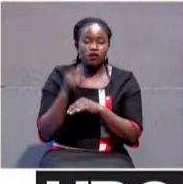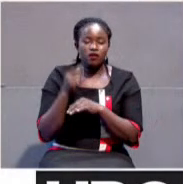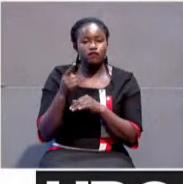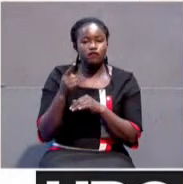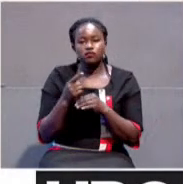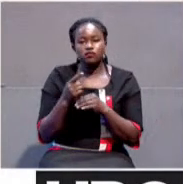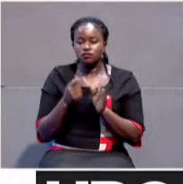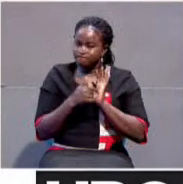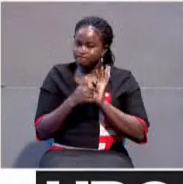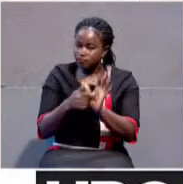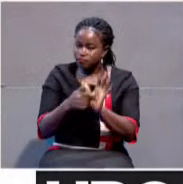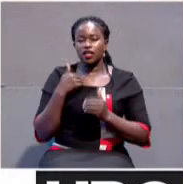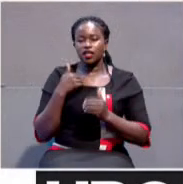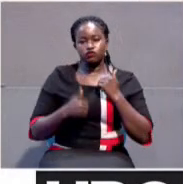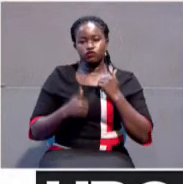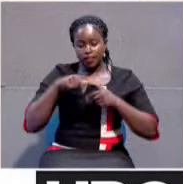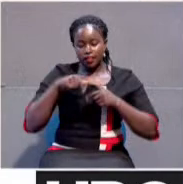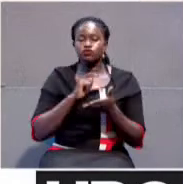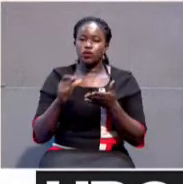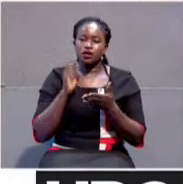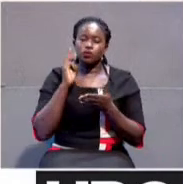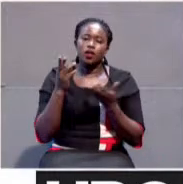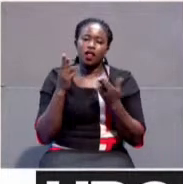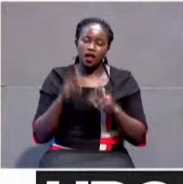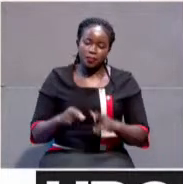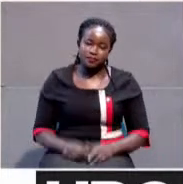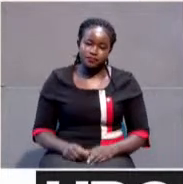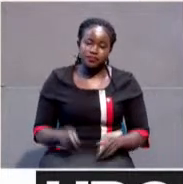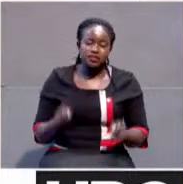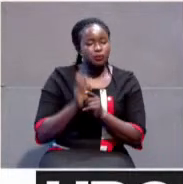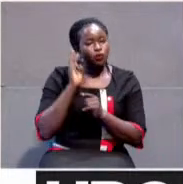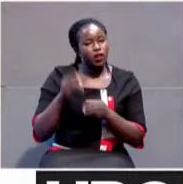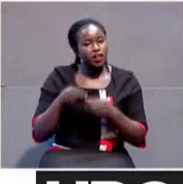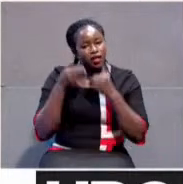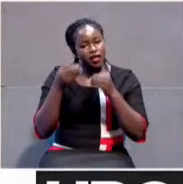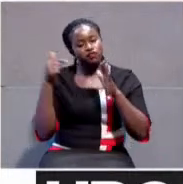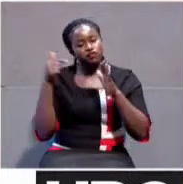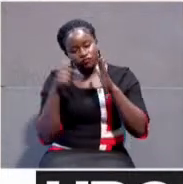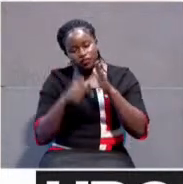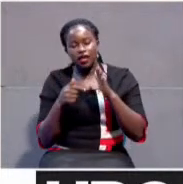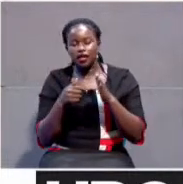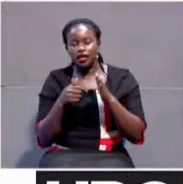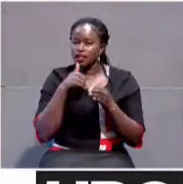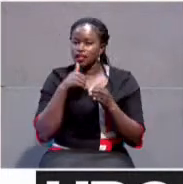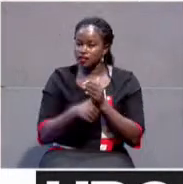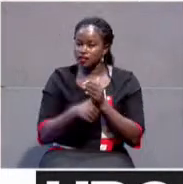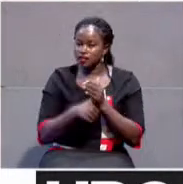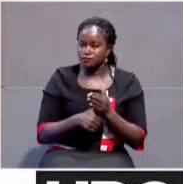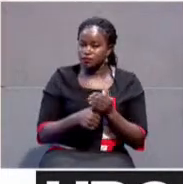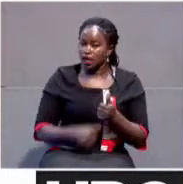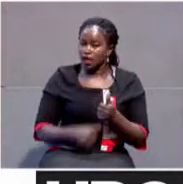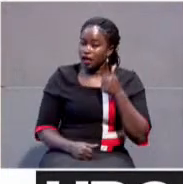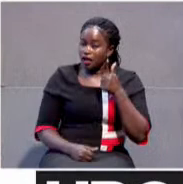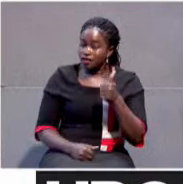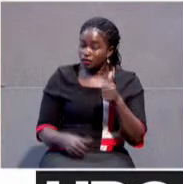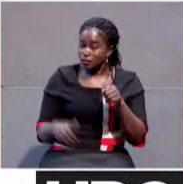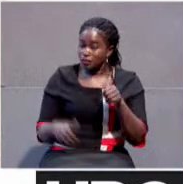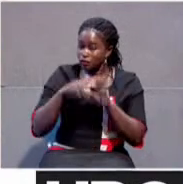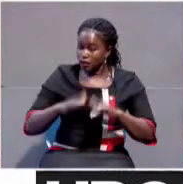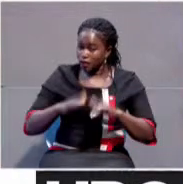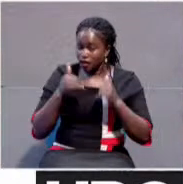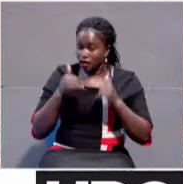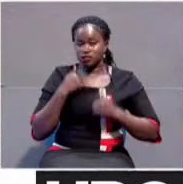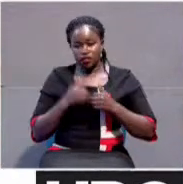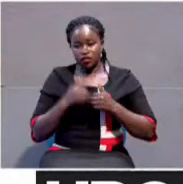of interest this week. We shall give them the details in that letter. Meanwhile, the NRM MPs who are interested